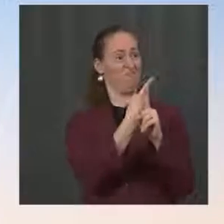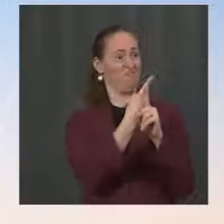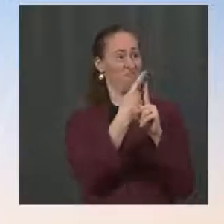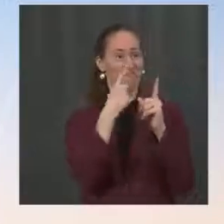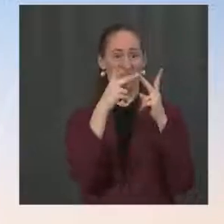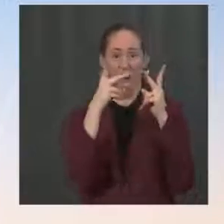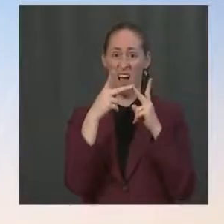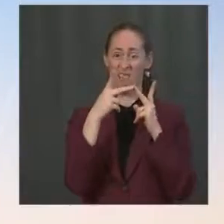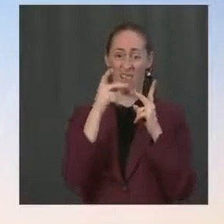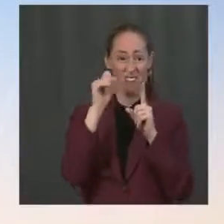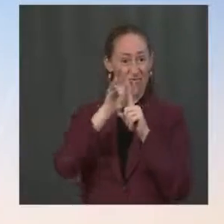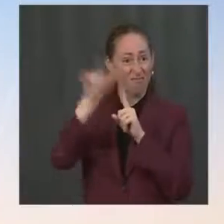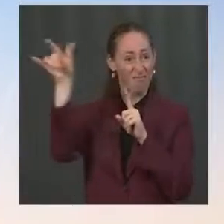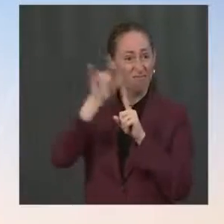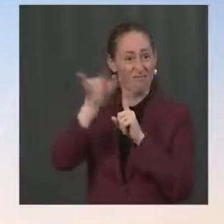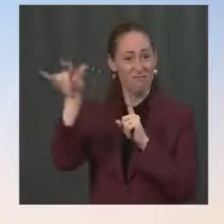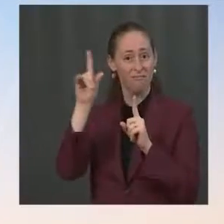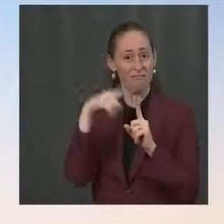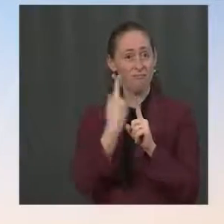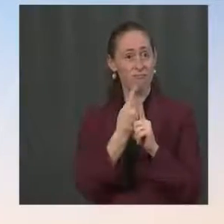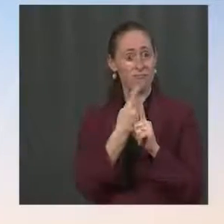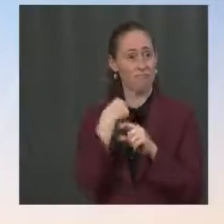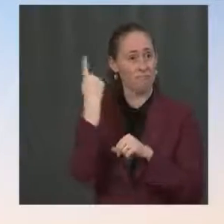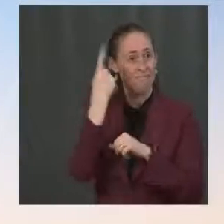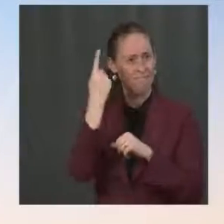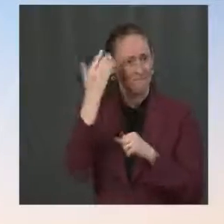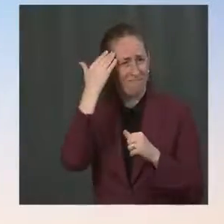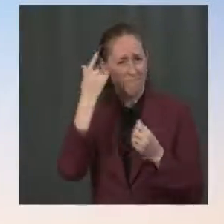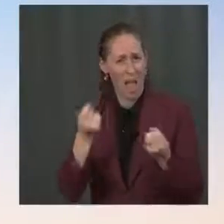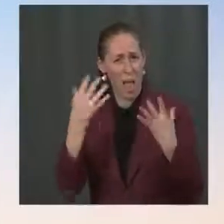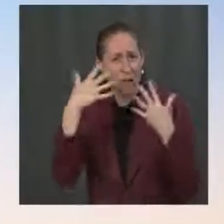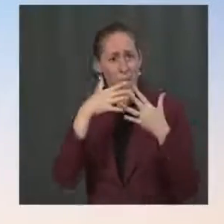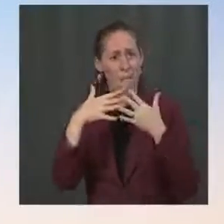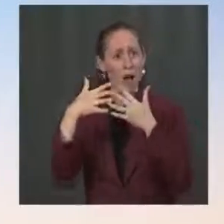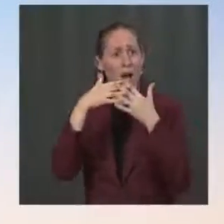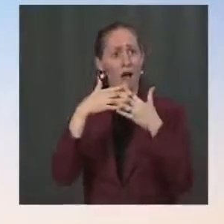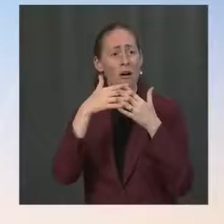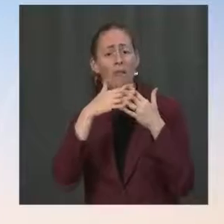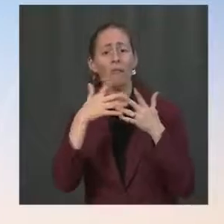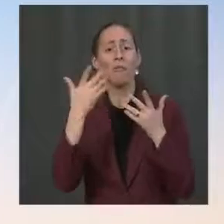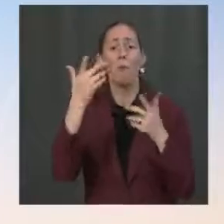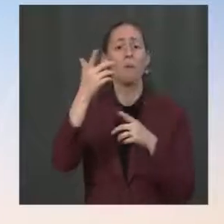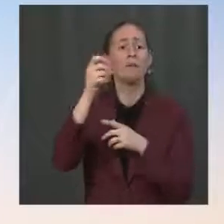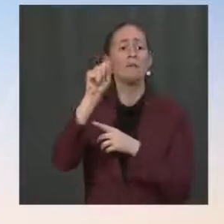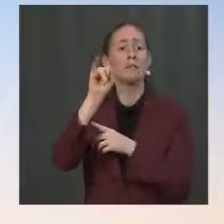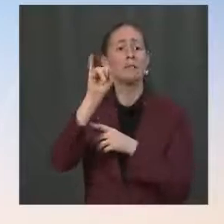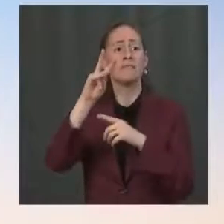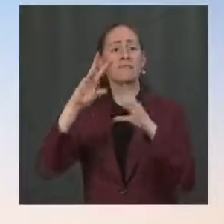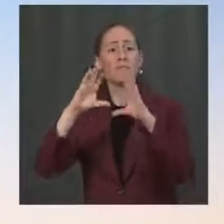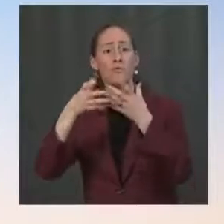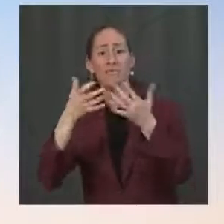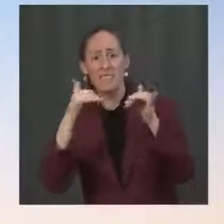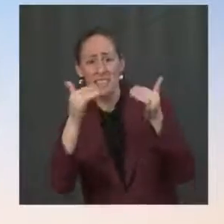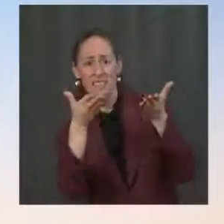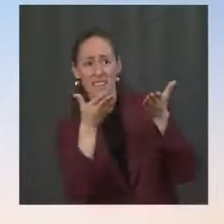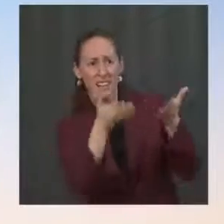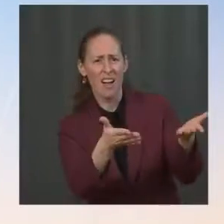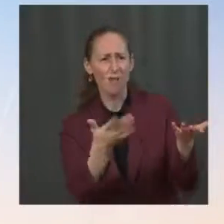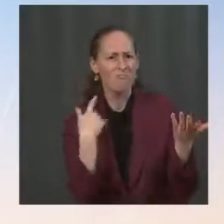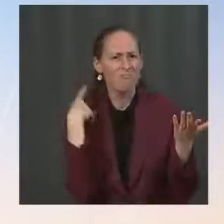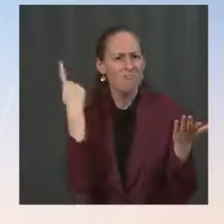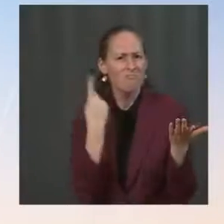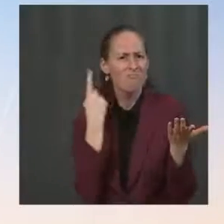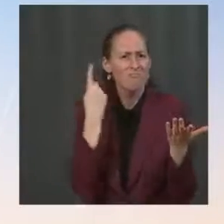how many of the American citizens left, green card holders, SIVs, that are in the country still are outside of